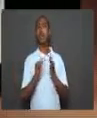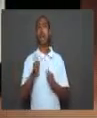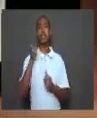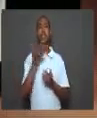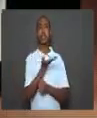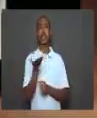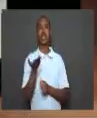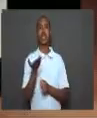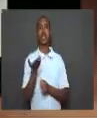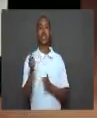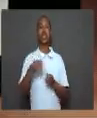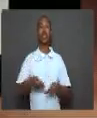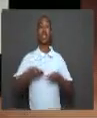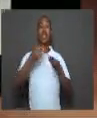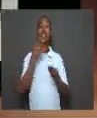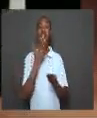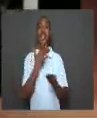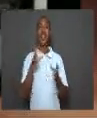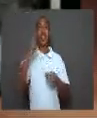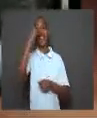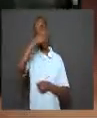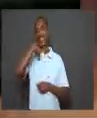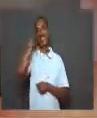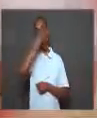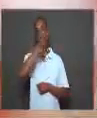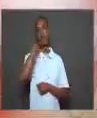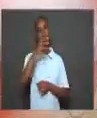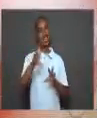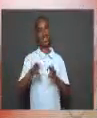substances to give the leather an attractive appearance.